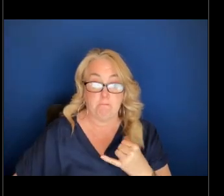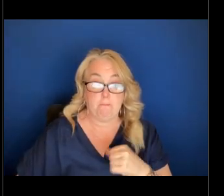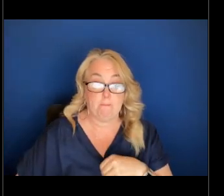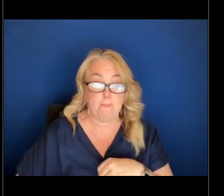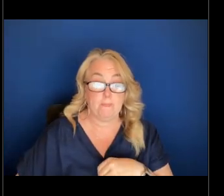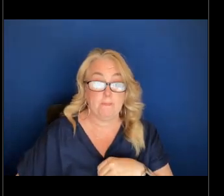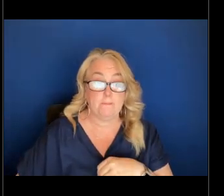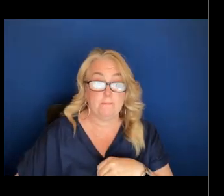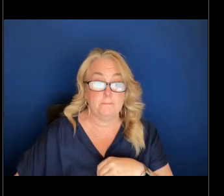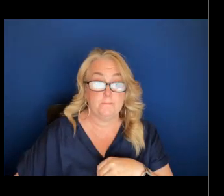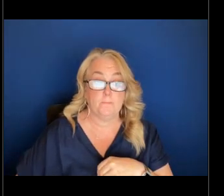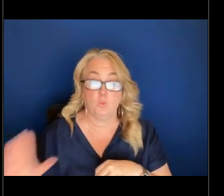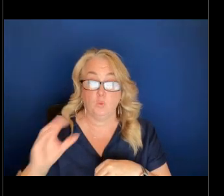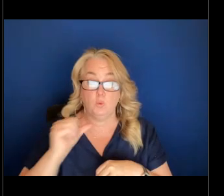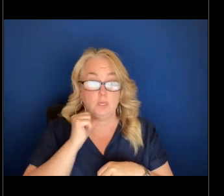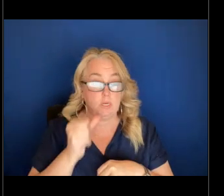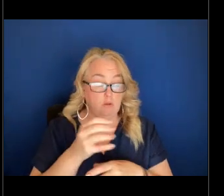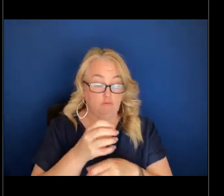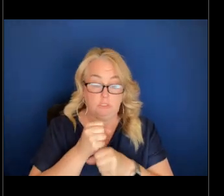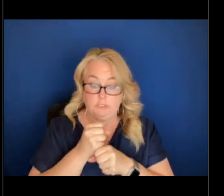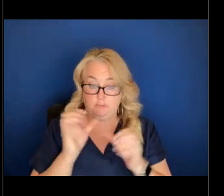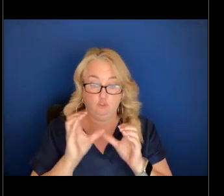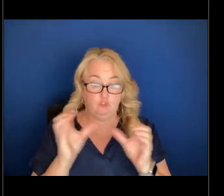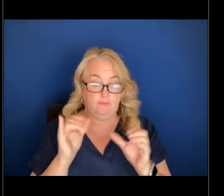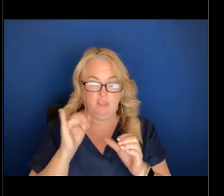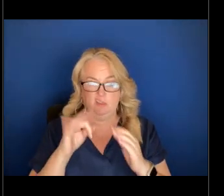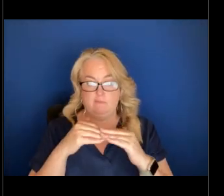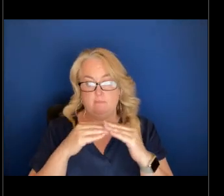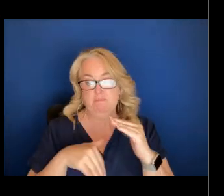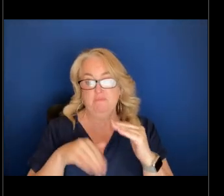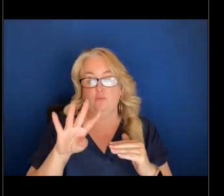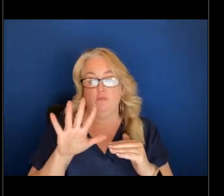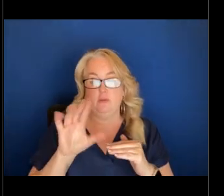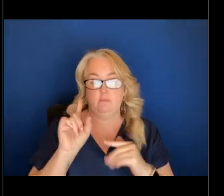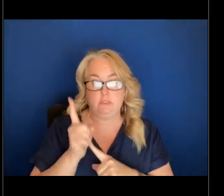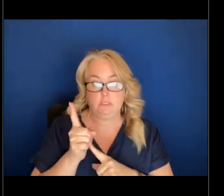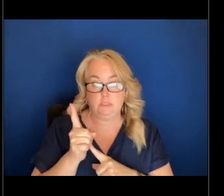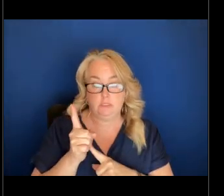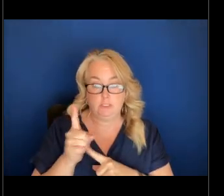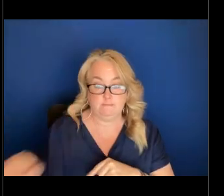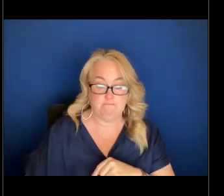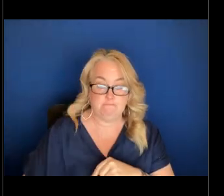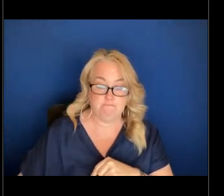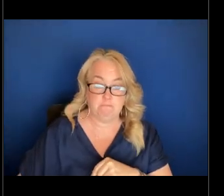You will not receive an attendance certificate if you attended for less than 45 minutes.